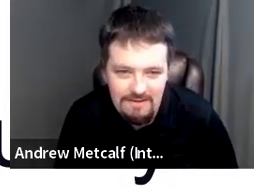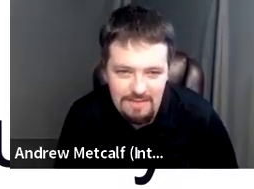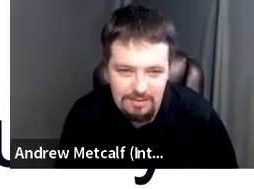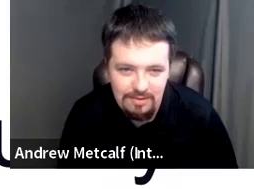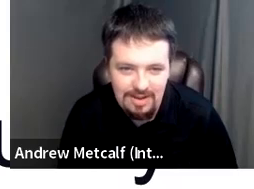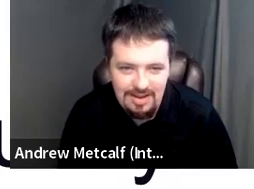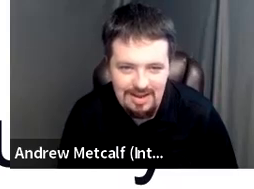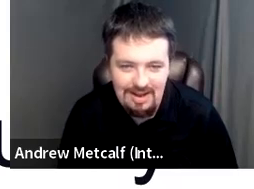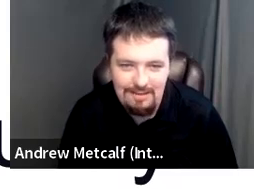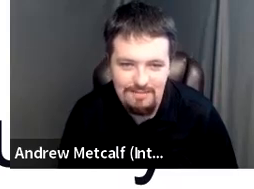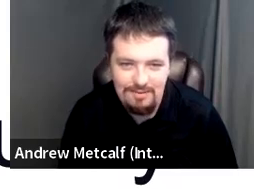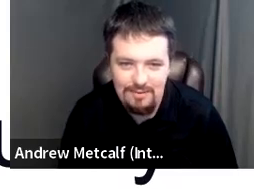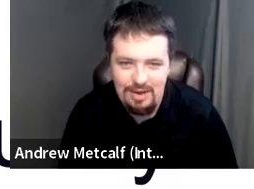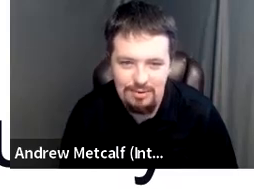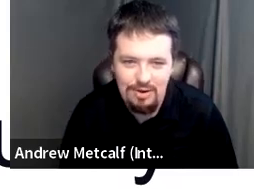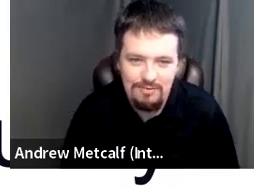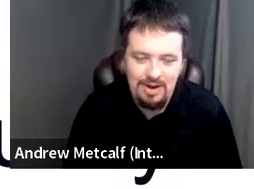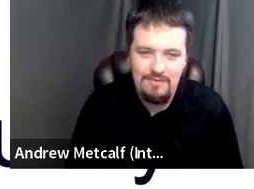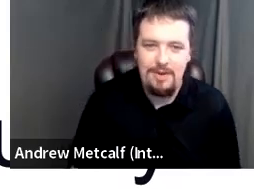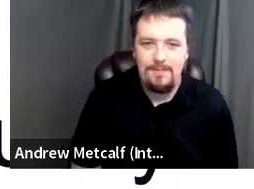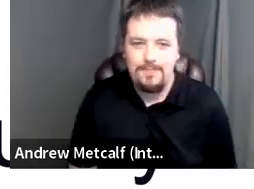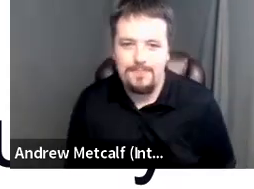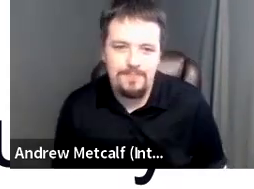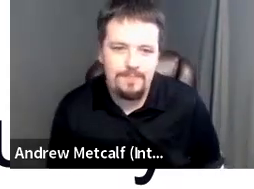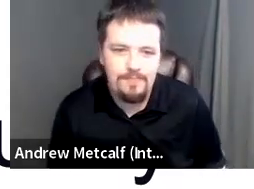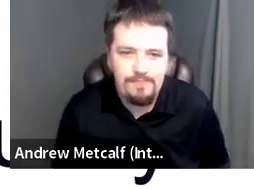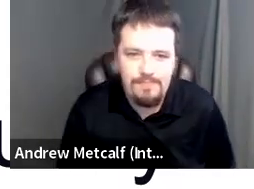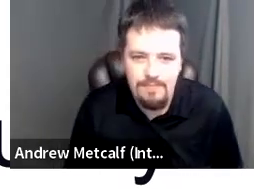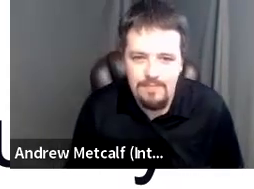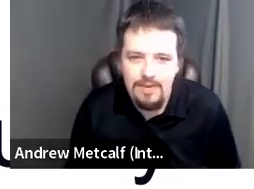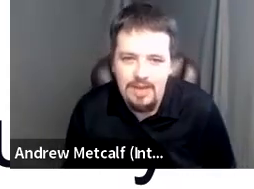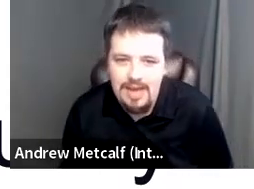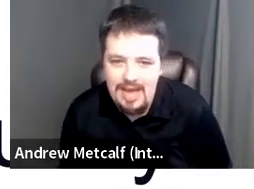of the deaf people before they would run for government.